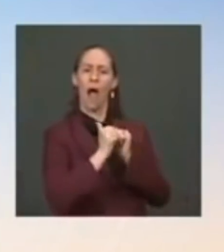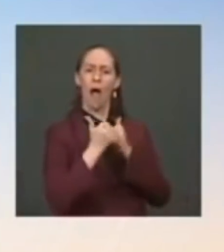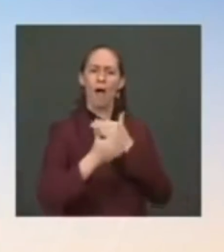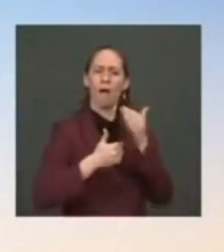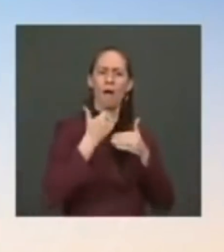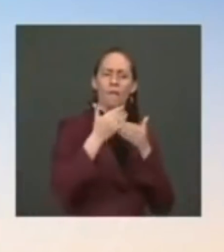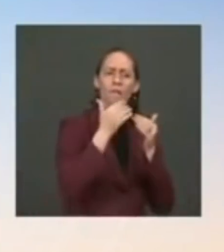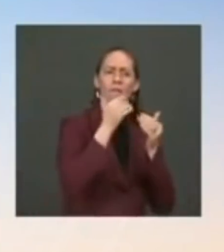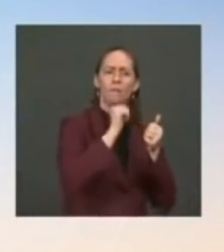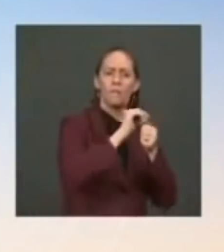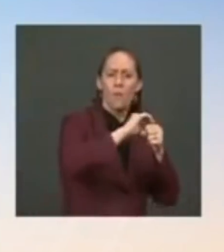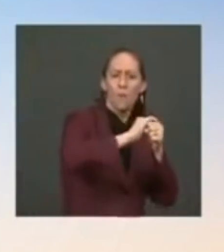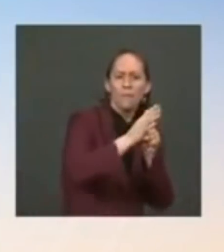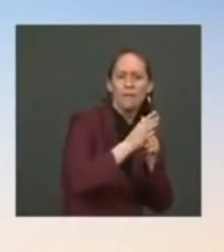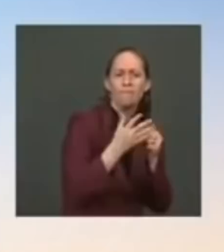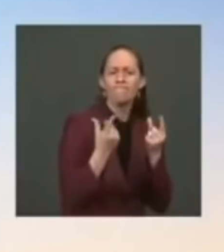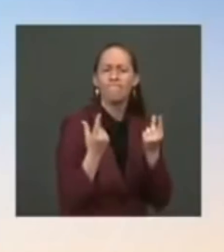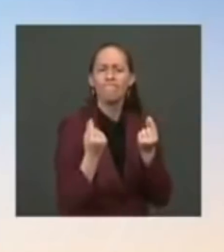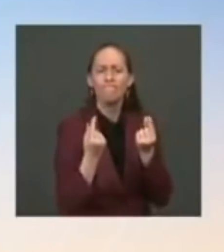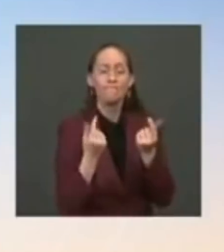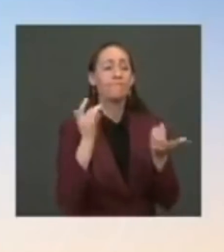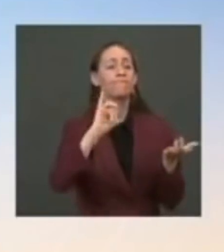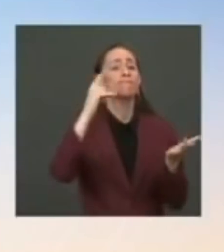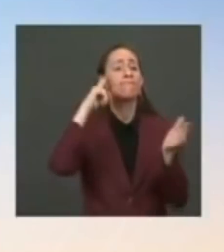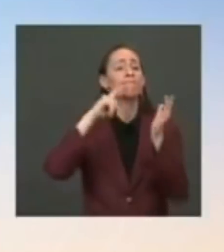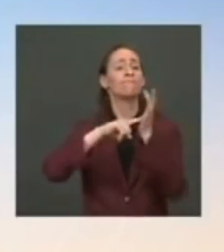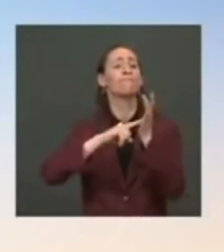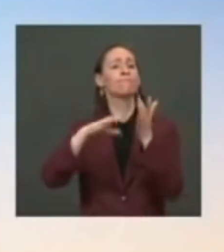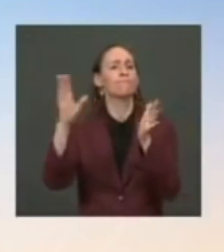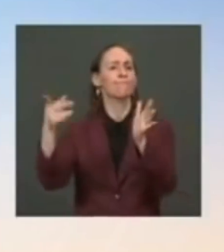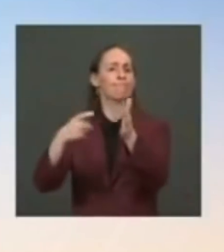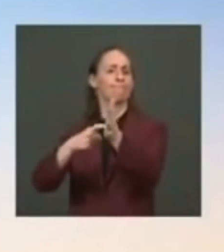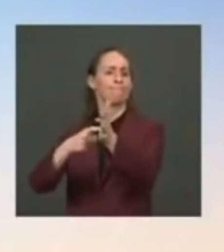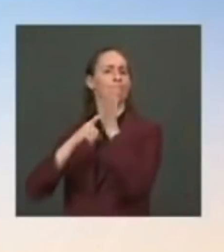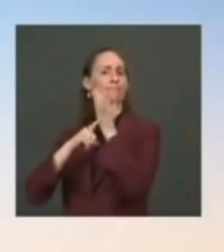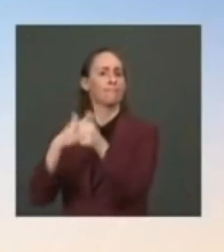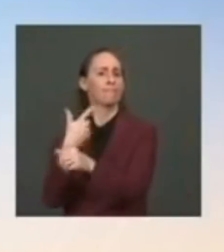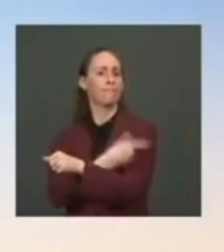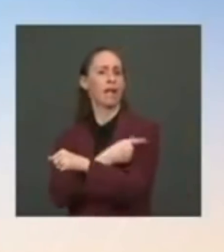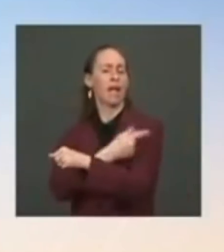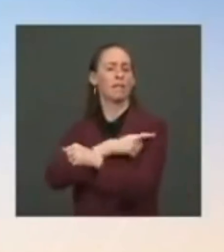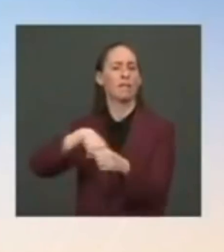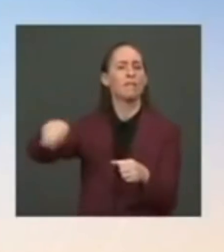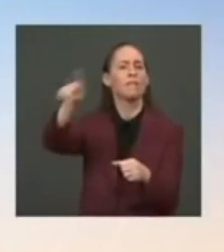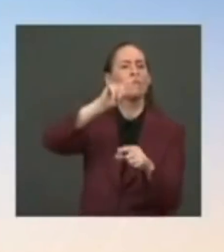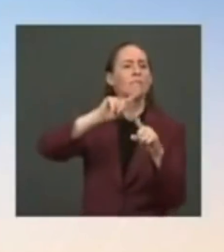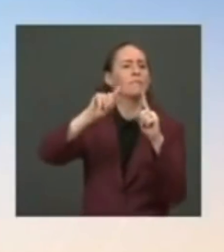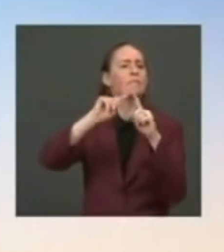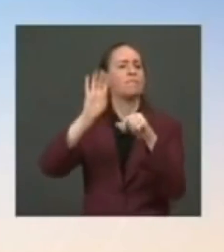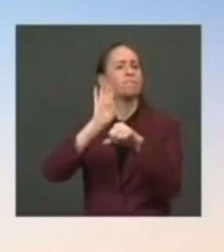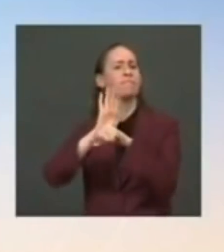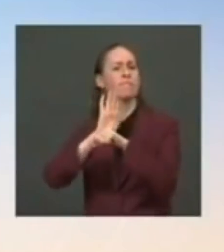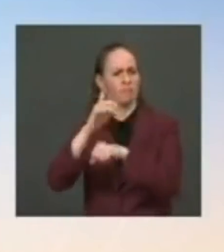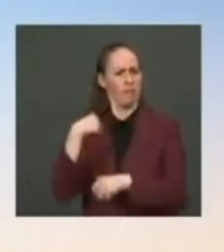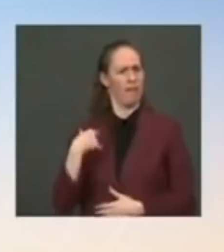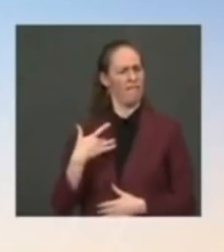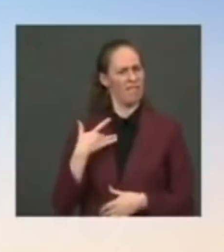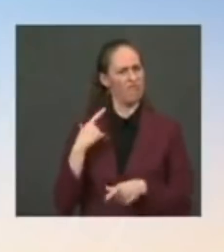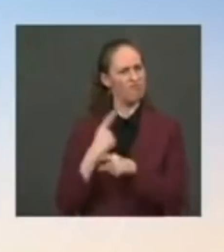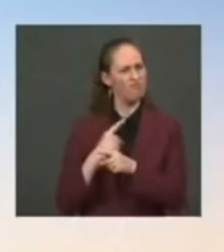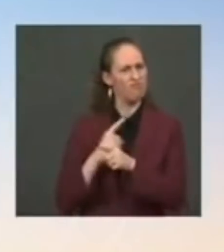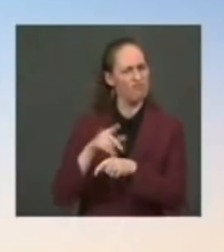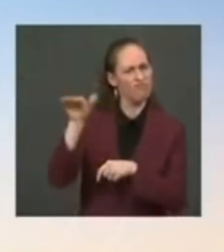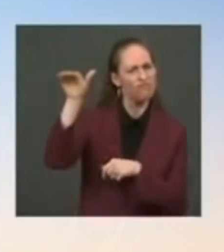associations who have implemented these types of requirements effectively. We are the largest employer, the United States government, in this country. We